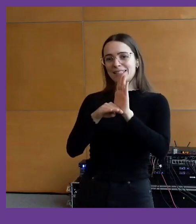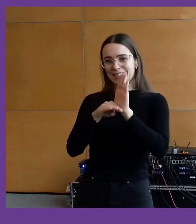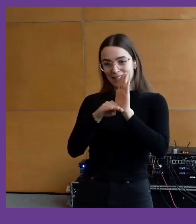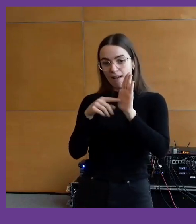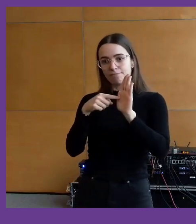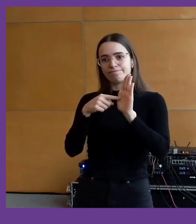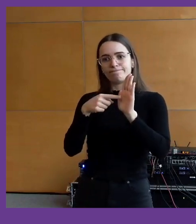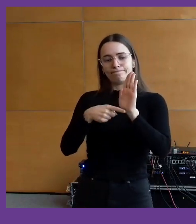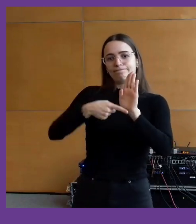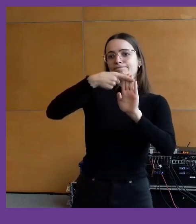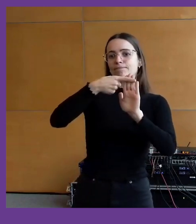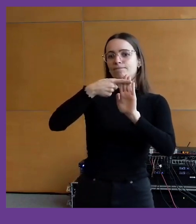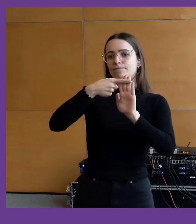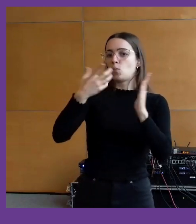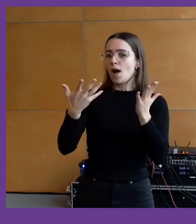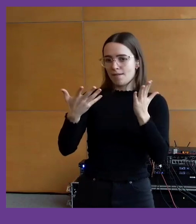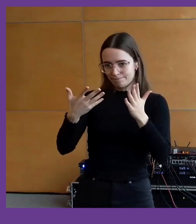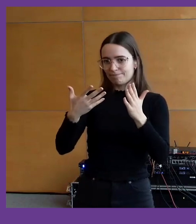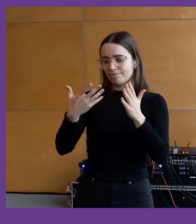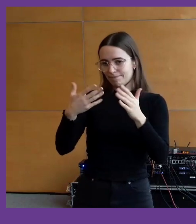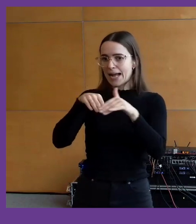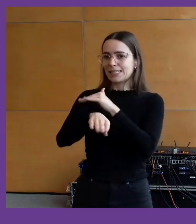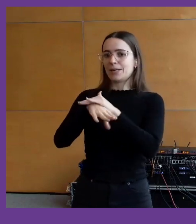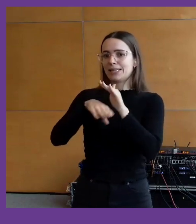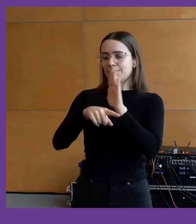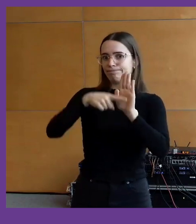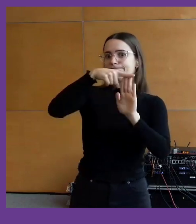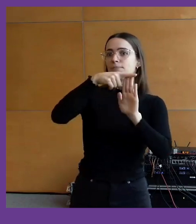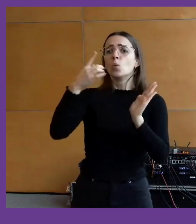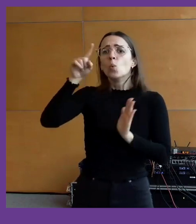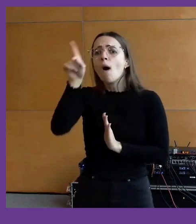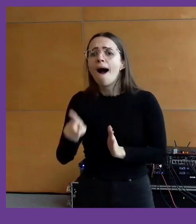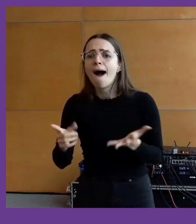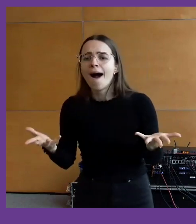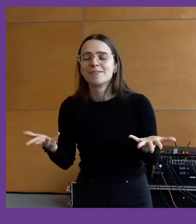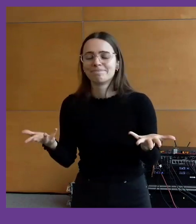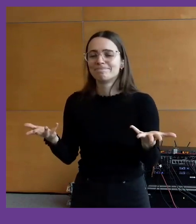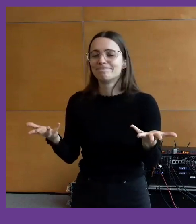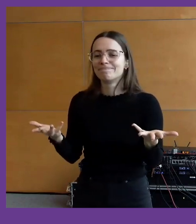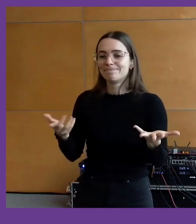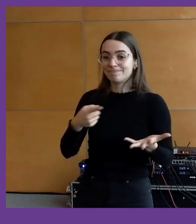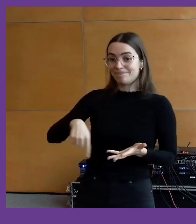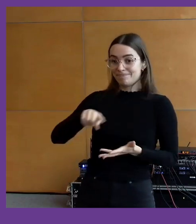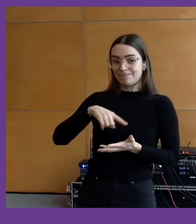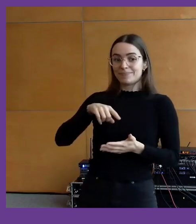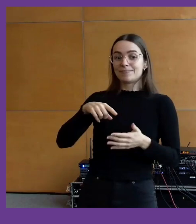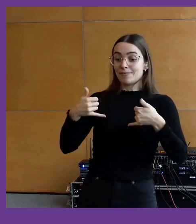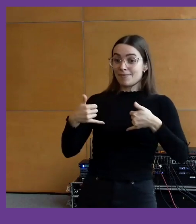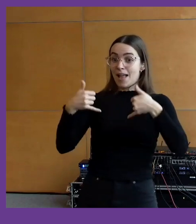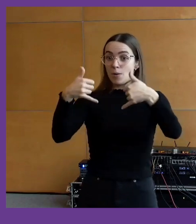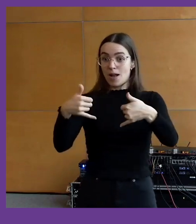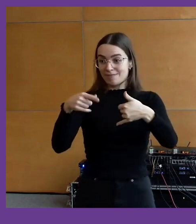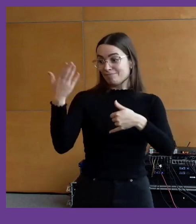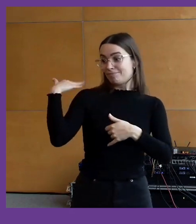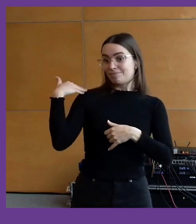European Accessibility Act, which is very relevant for accessible tourism, contains products and services that